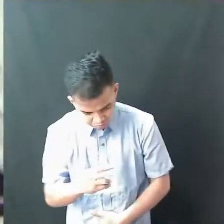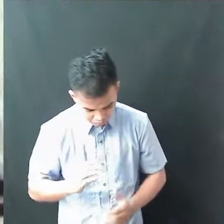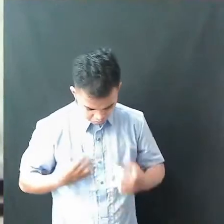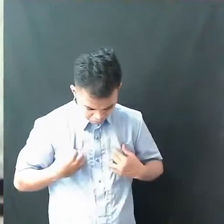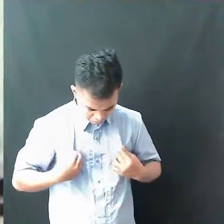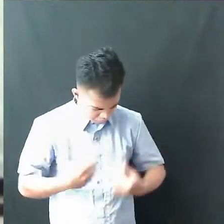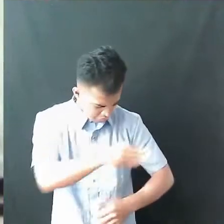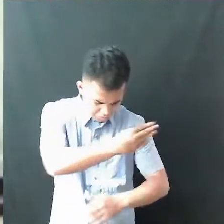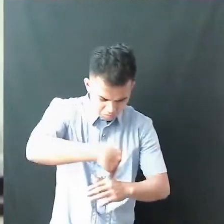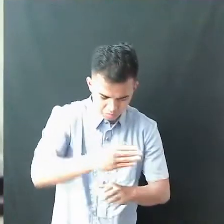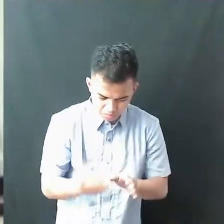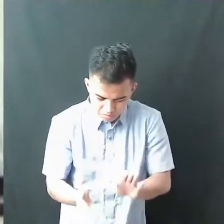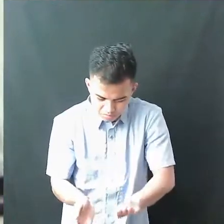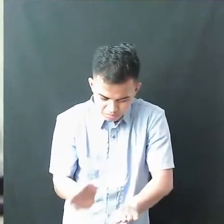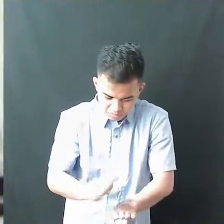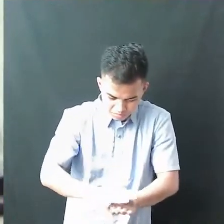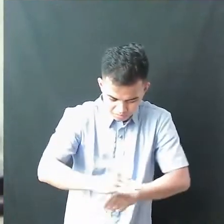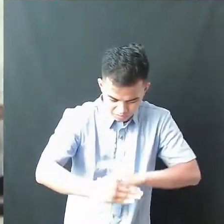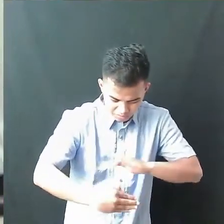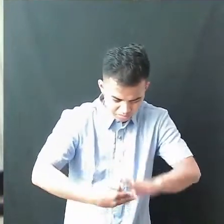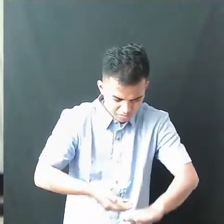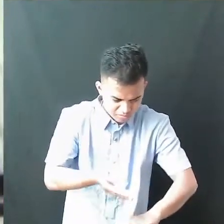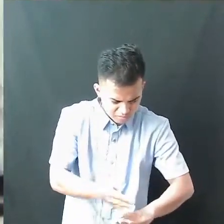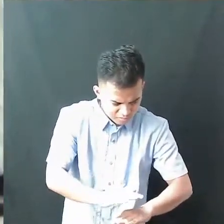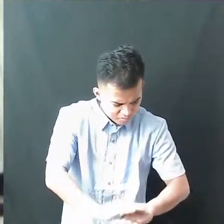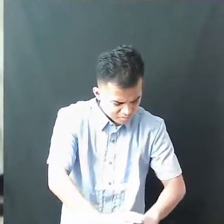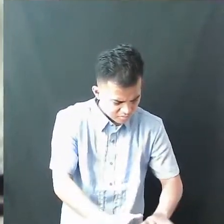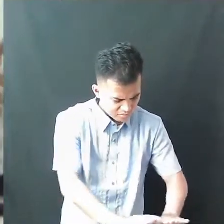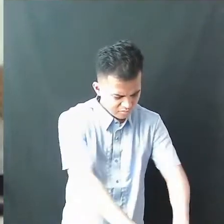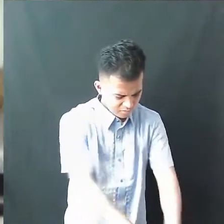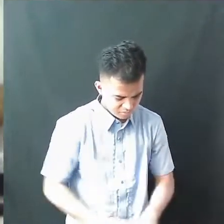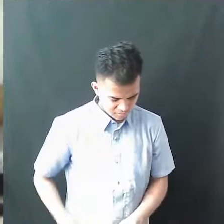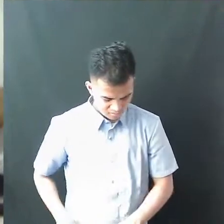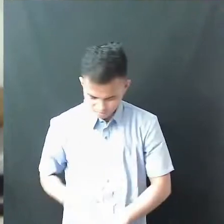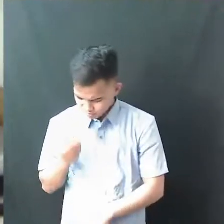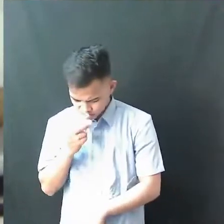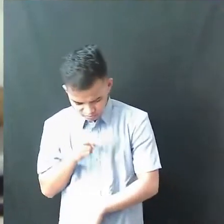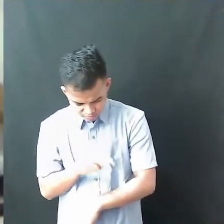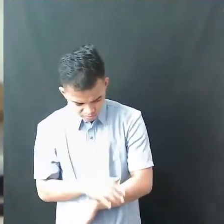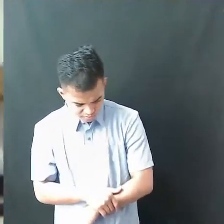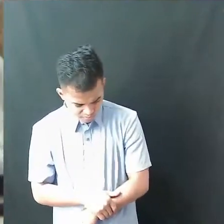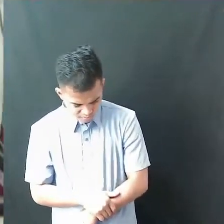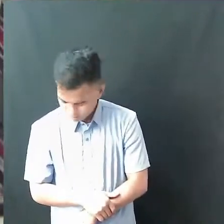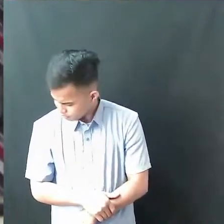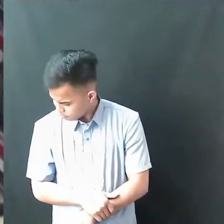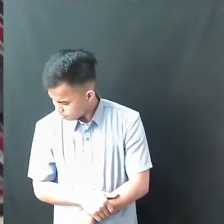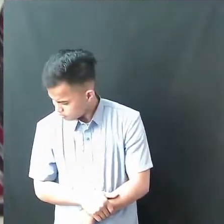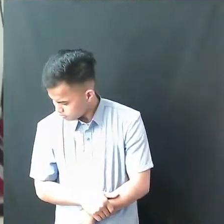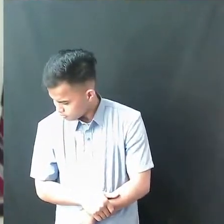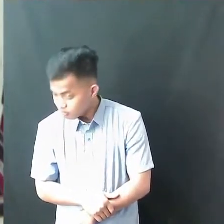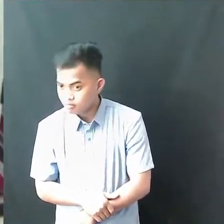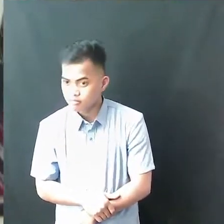Why? If Jesus arose, why didn't he just, who cares about what's left behind? In that